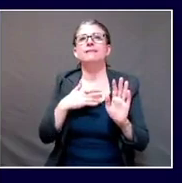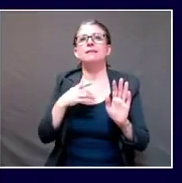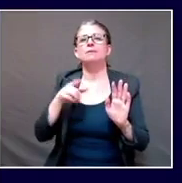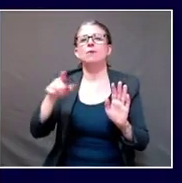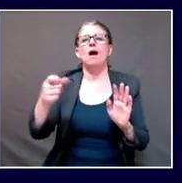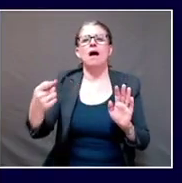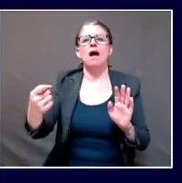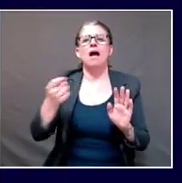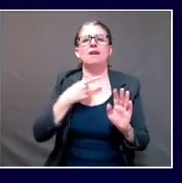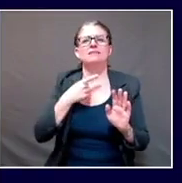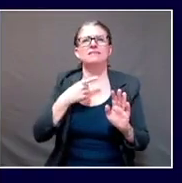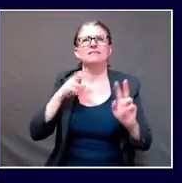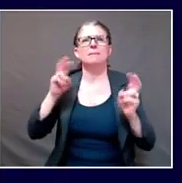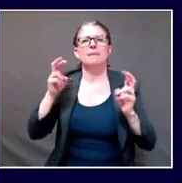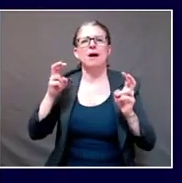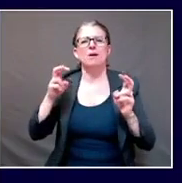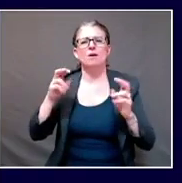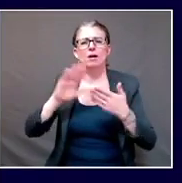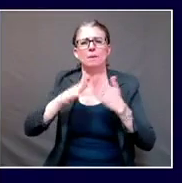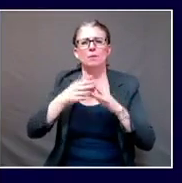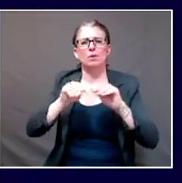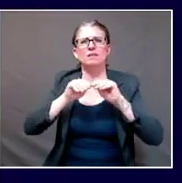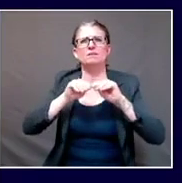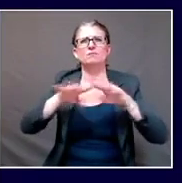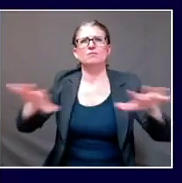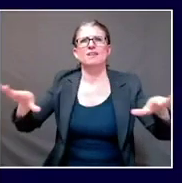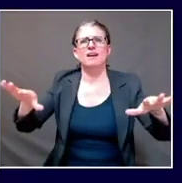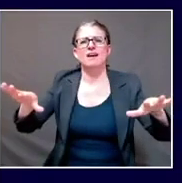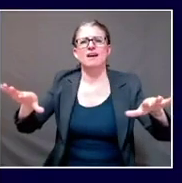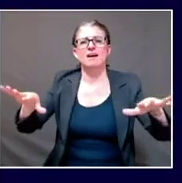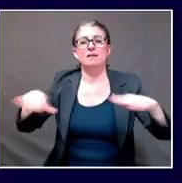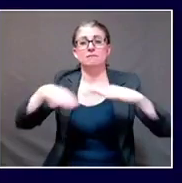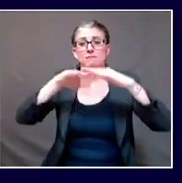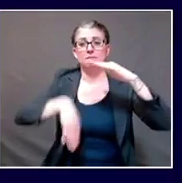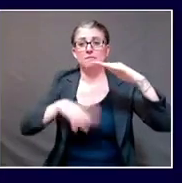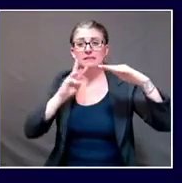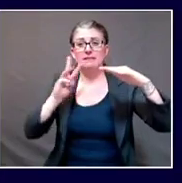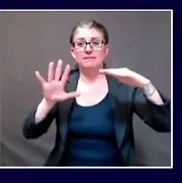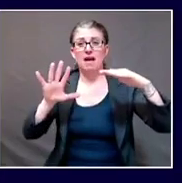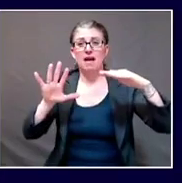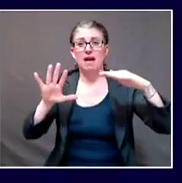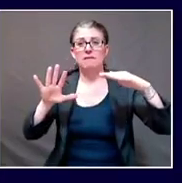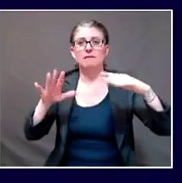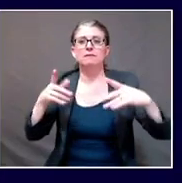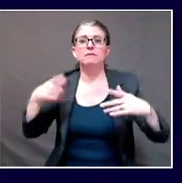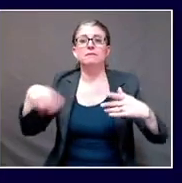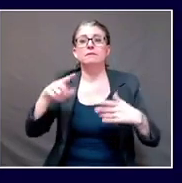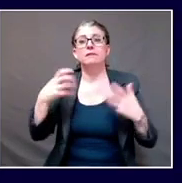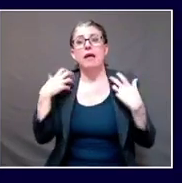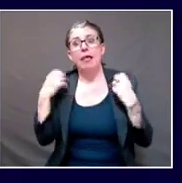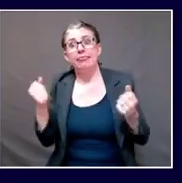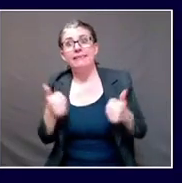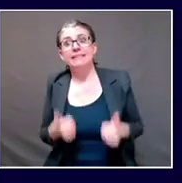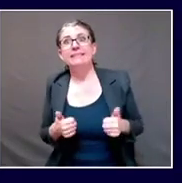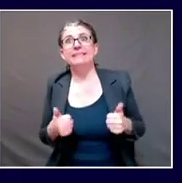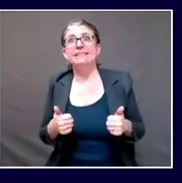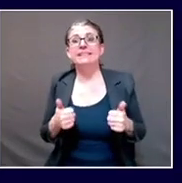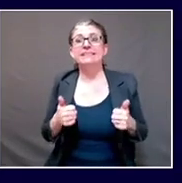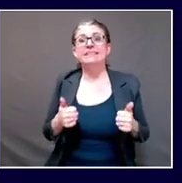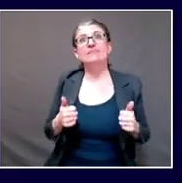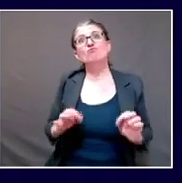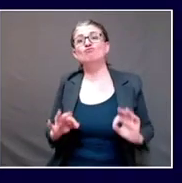under the age of 65, who do not have serious medical conditions. Yes, for, for that, for the, for those folks,